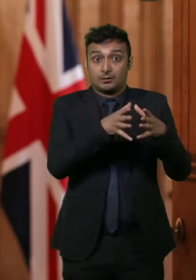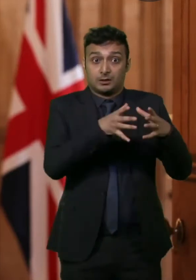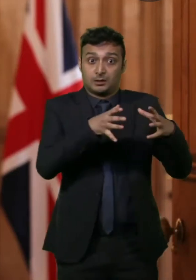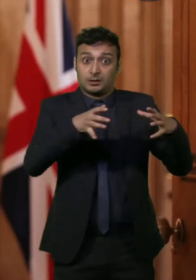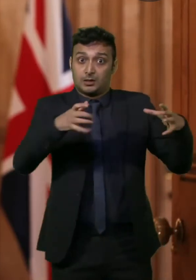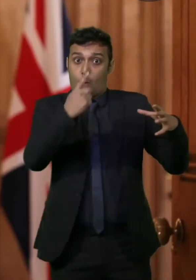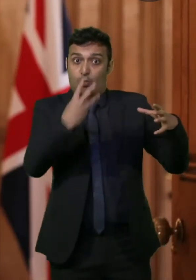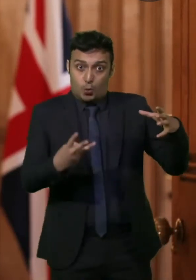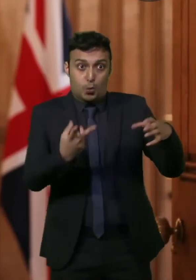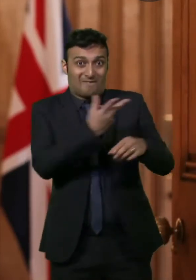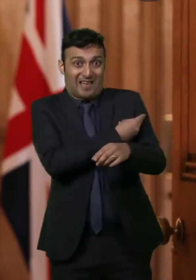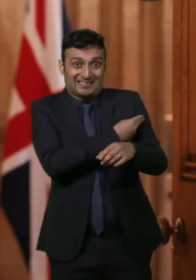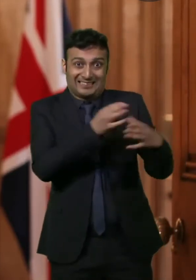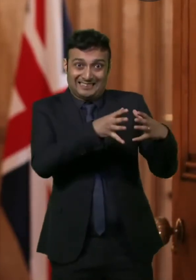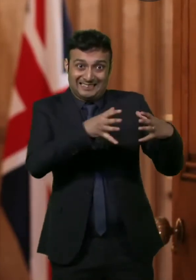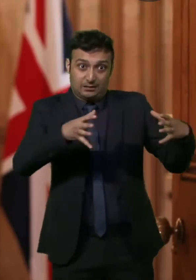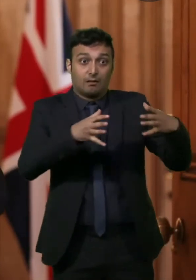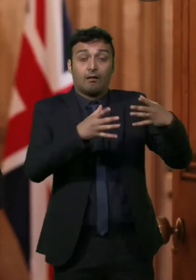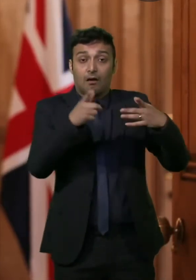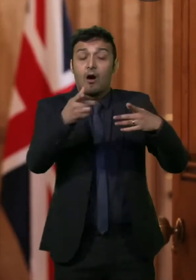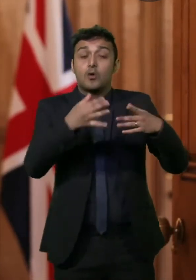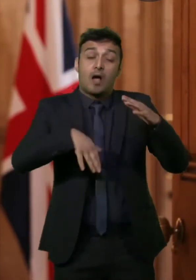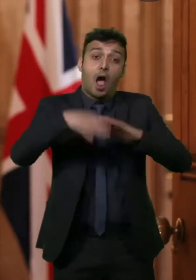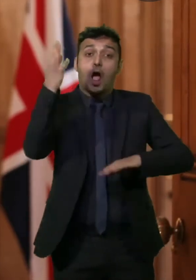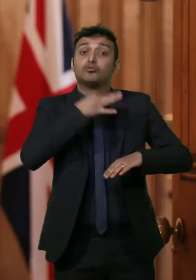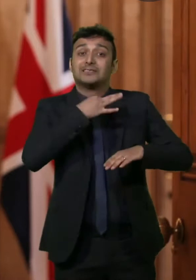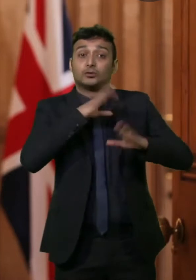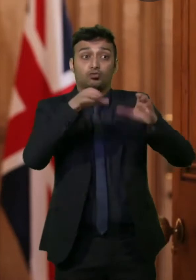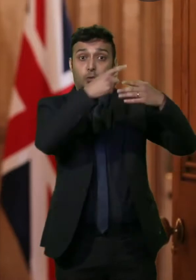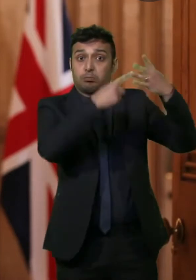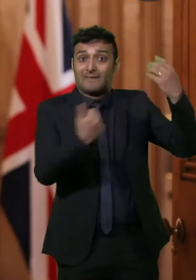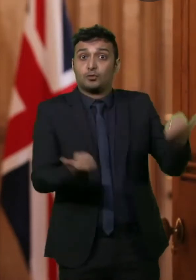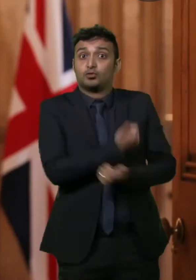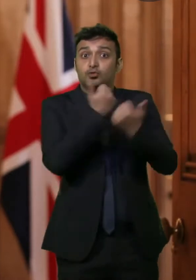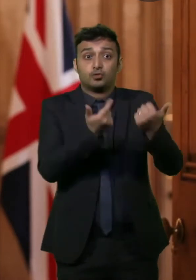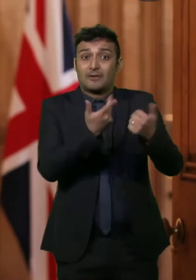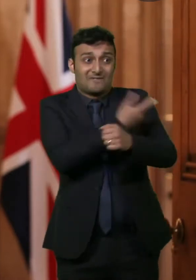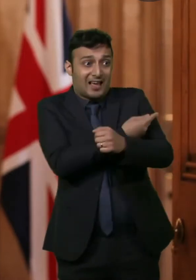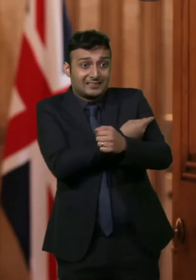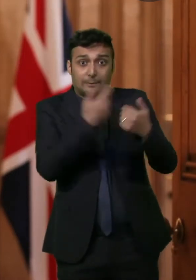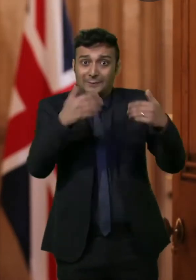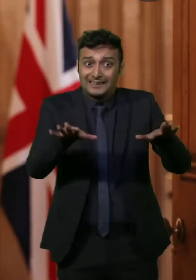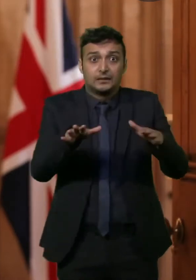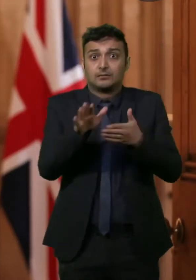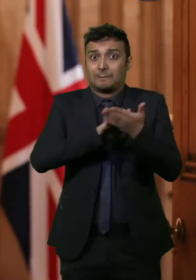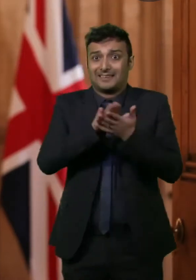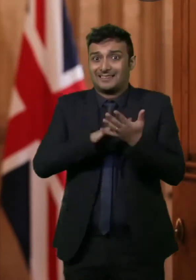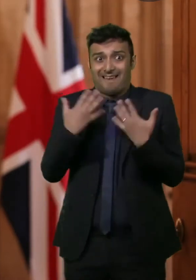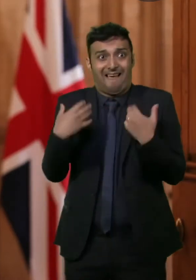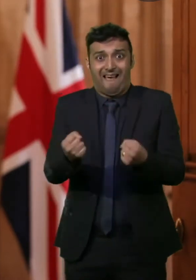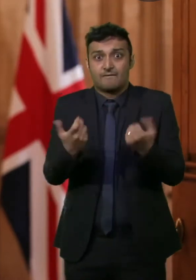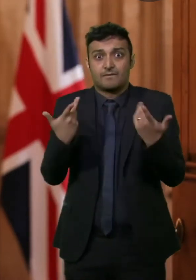now having had the immunity bedded in after at least 3 weeks, and we think it